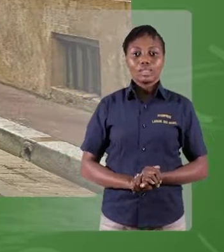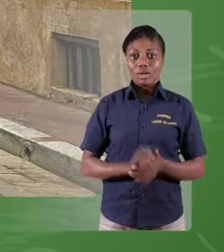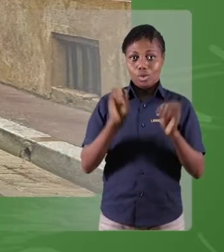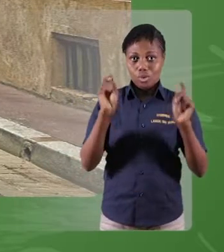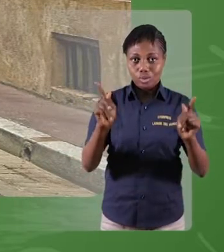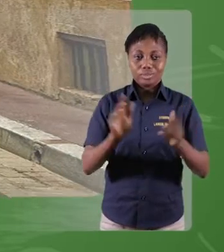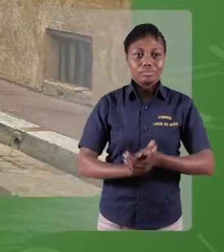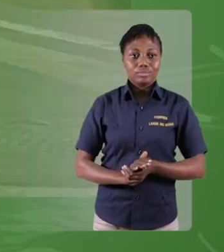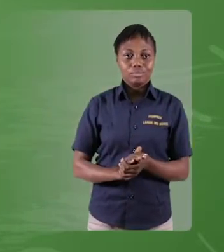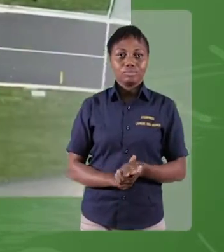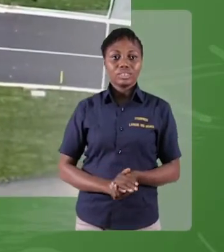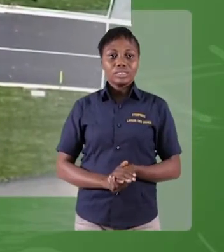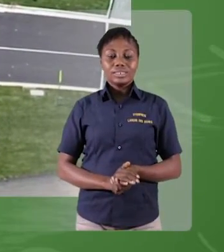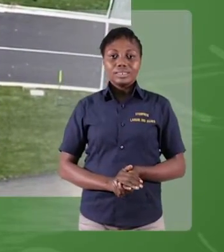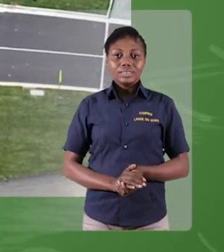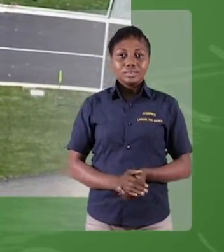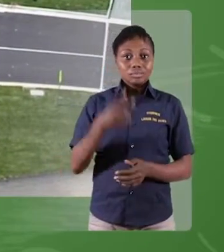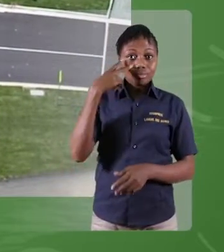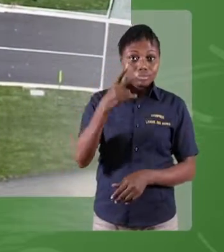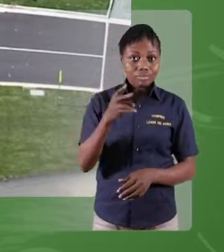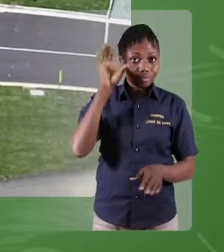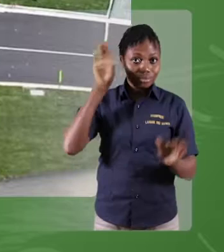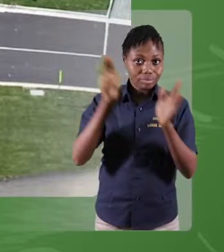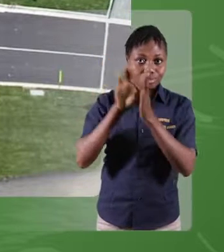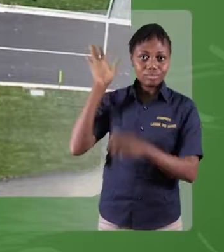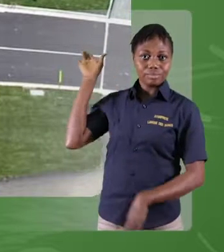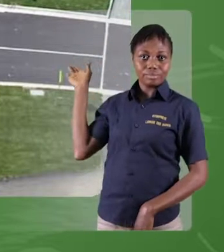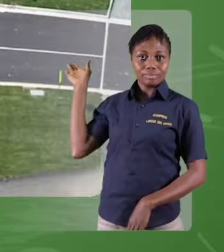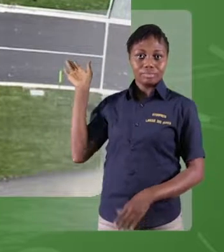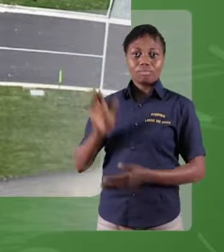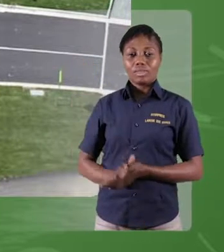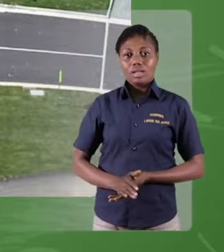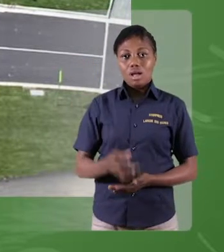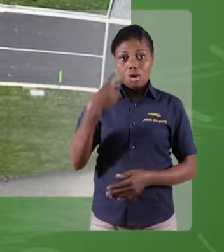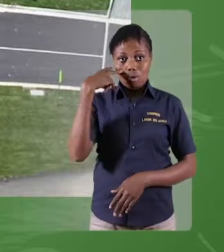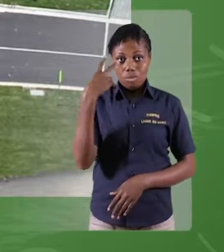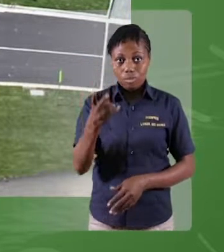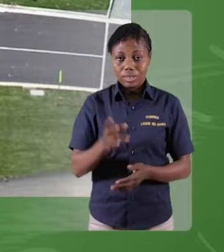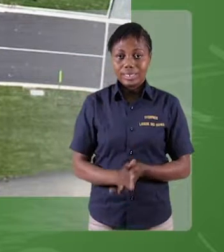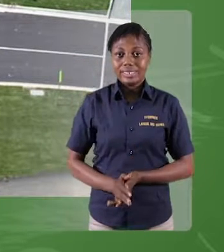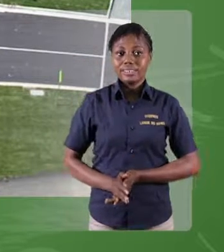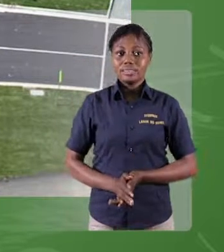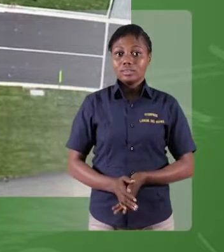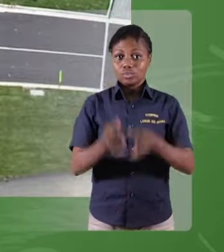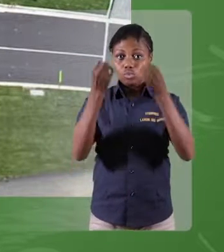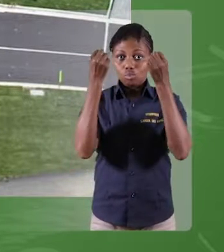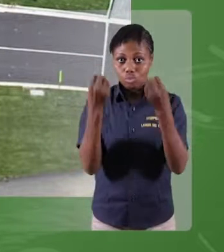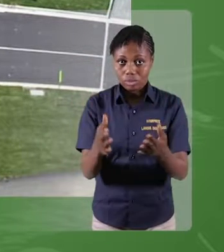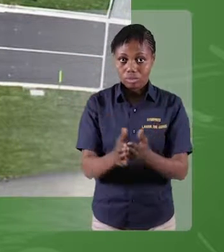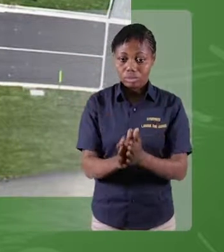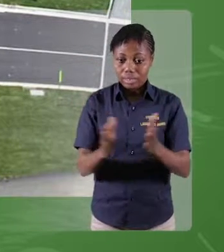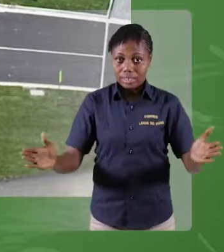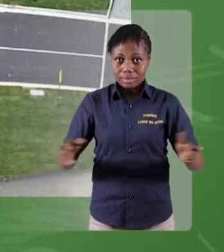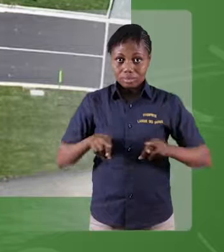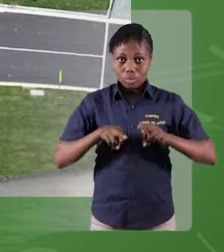Perfect. Now, this picture you can see many highways coming